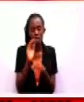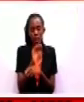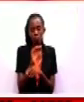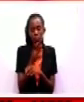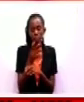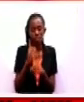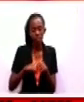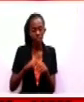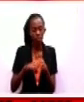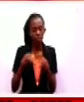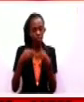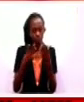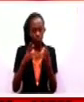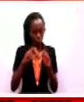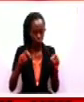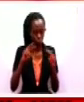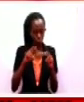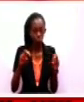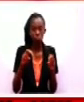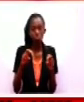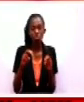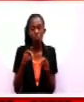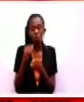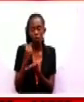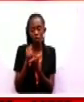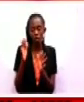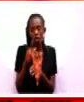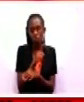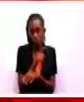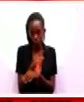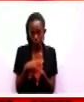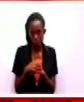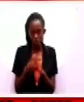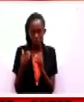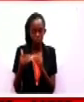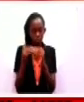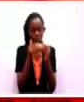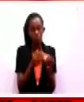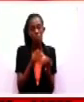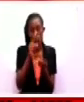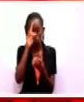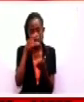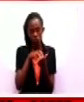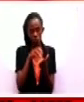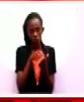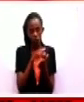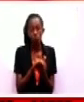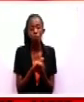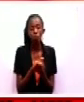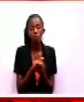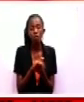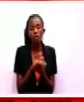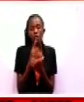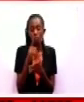wa uchi kuf ny huk afisa huyu ak pelek katika kitu cha polisi cha dunos